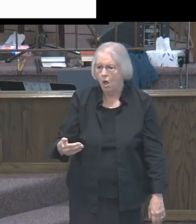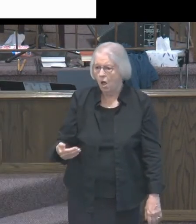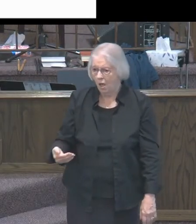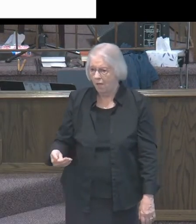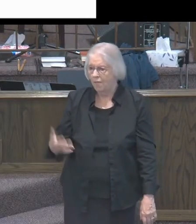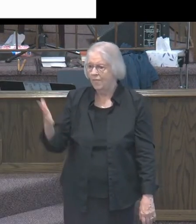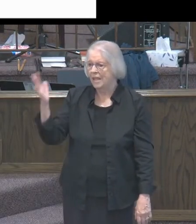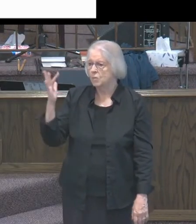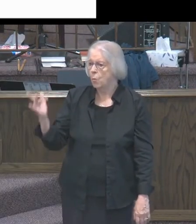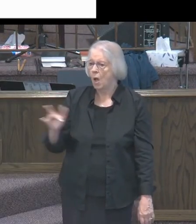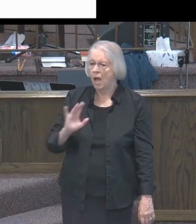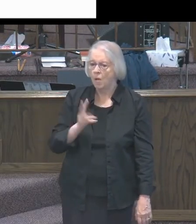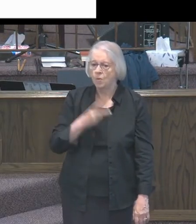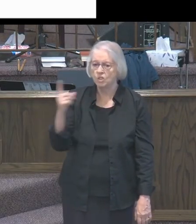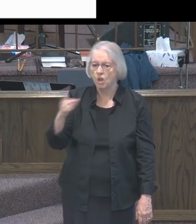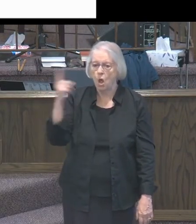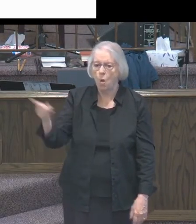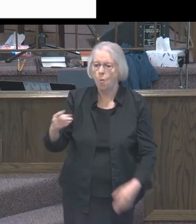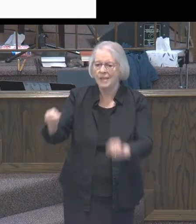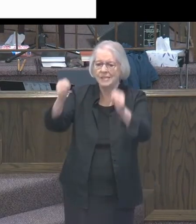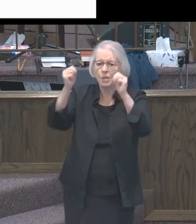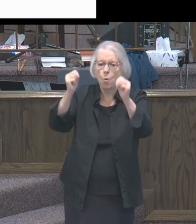What we must remember.